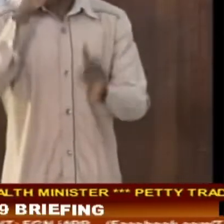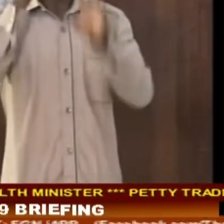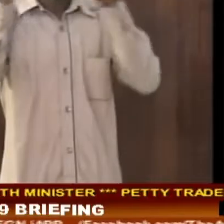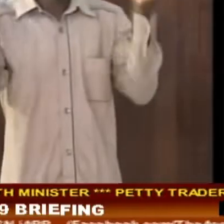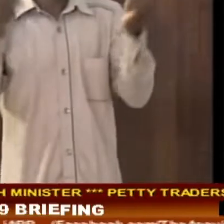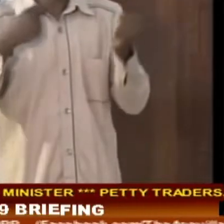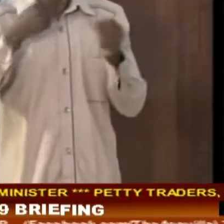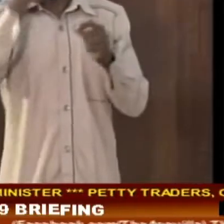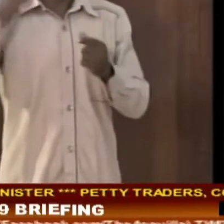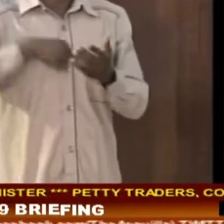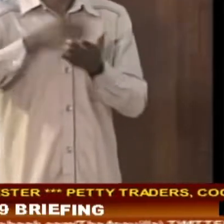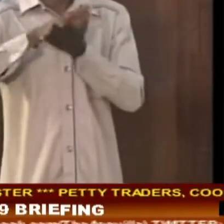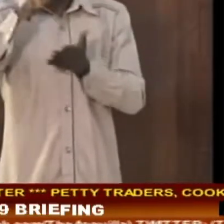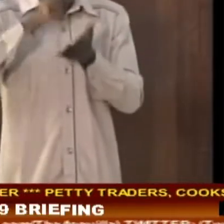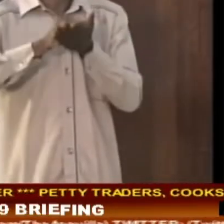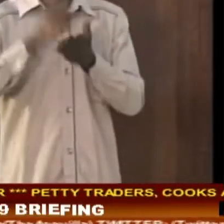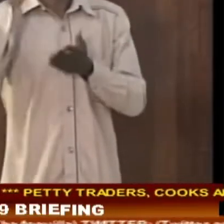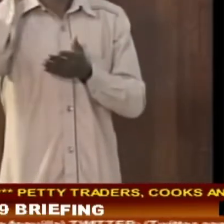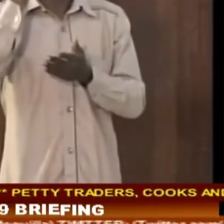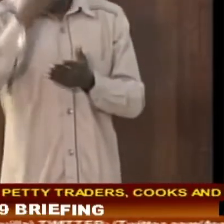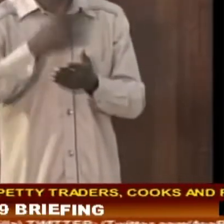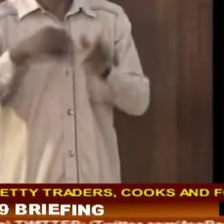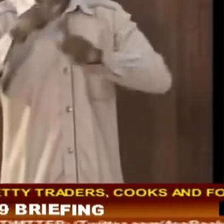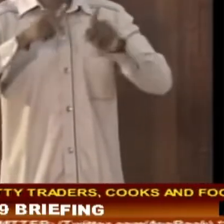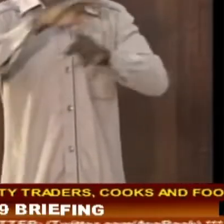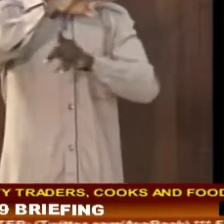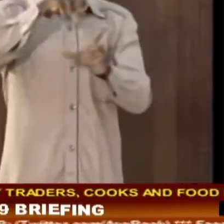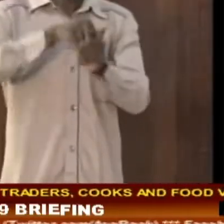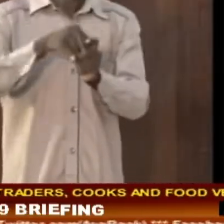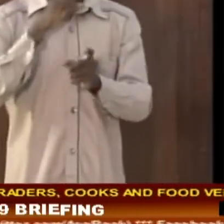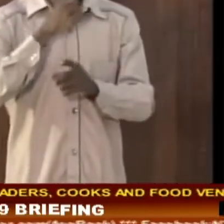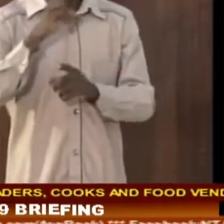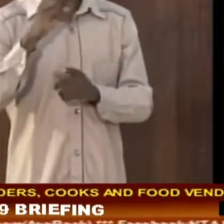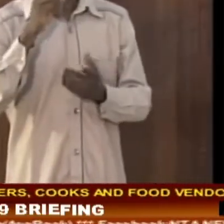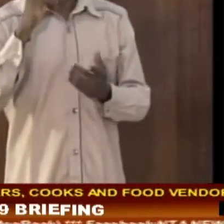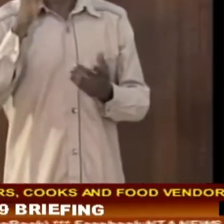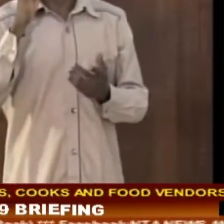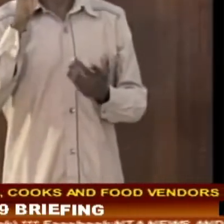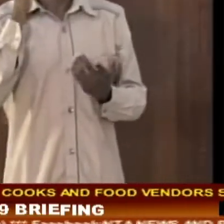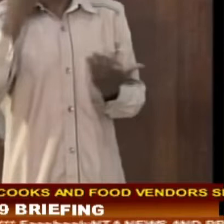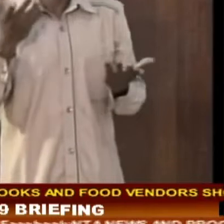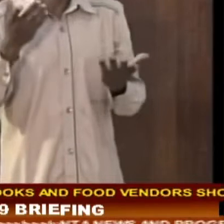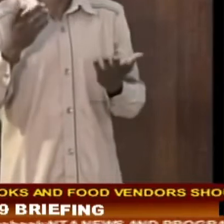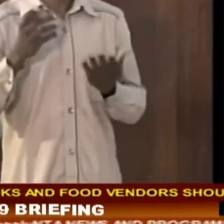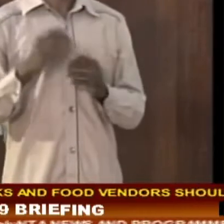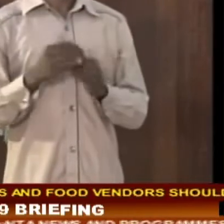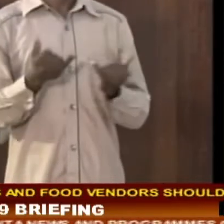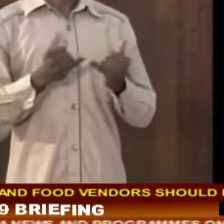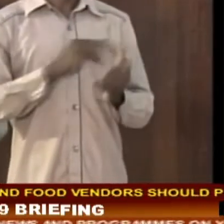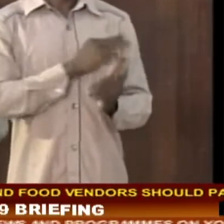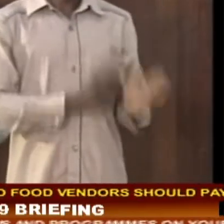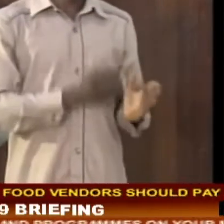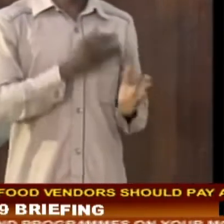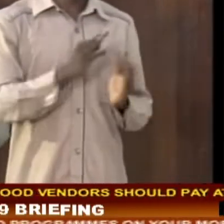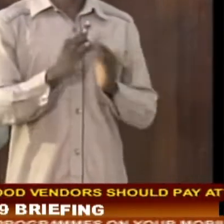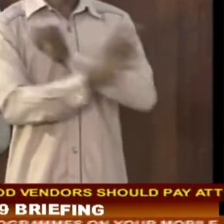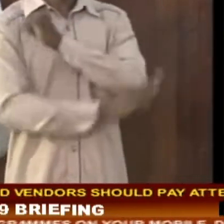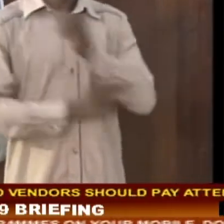government and even those involved are losing funds this is for the minister of uh foreign